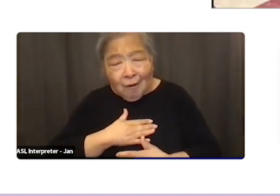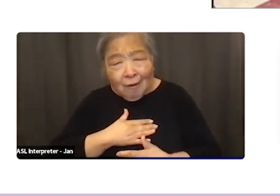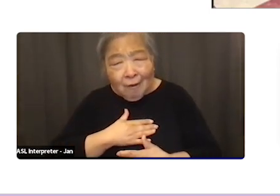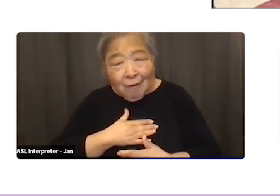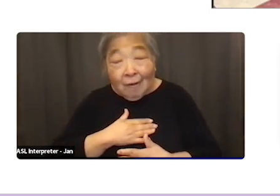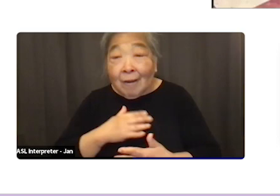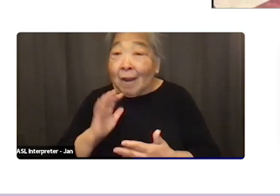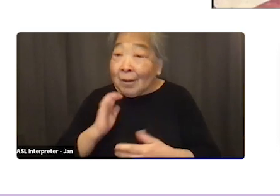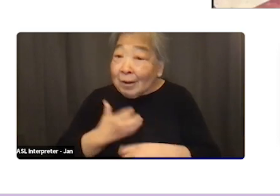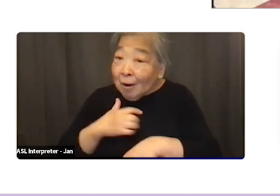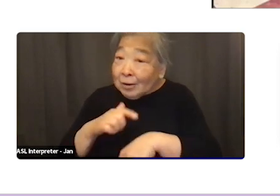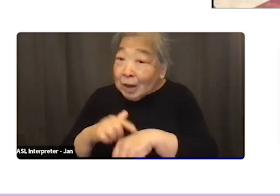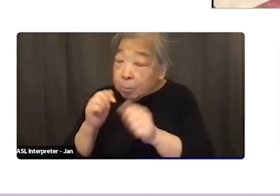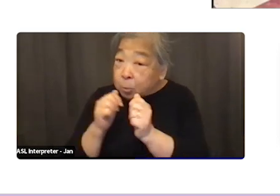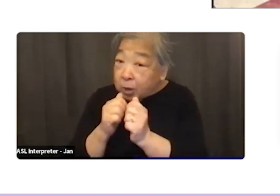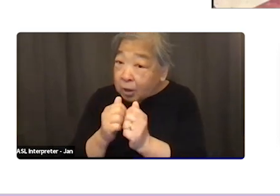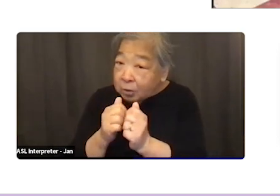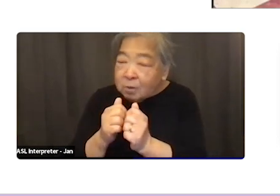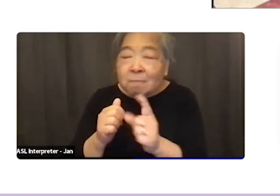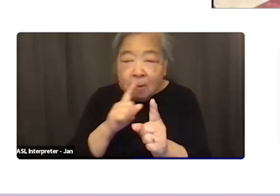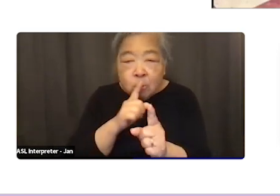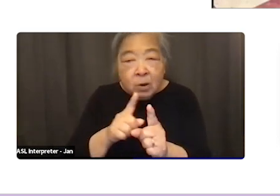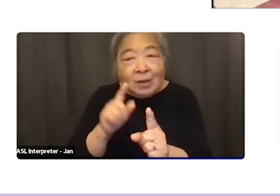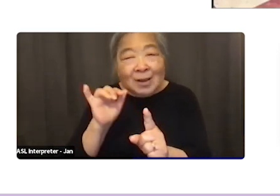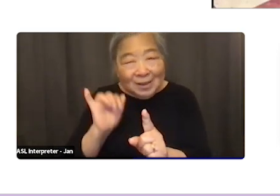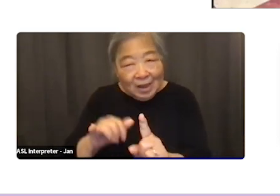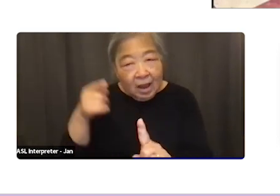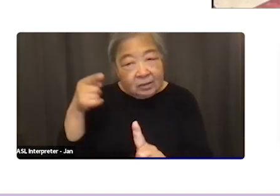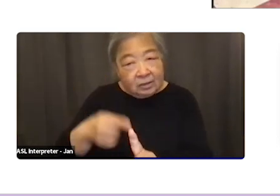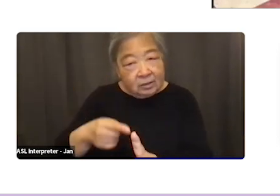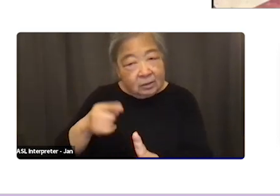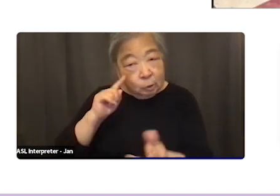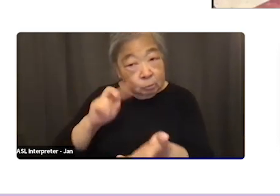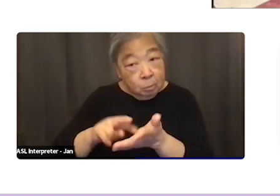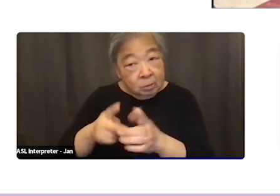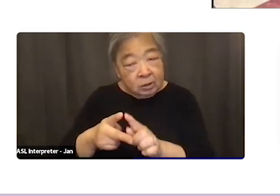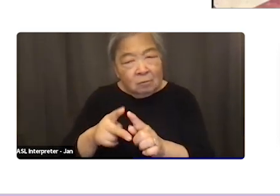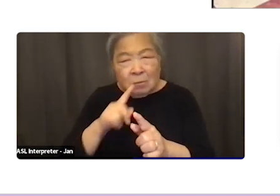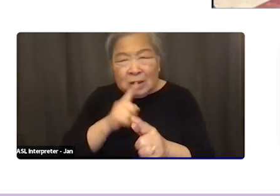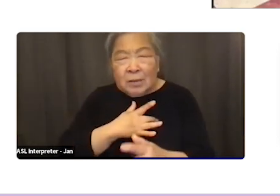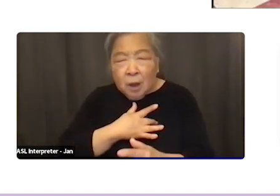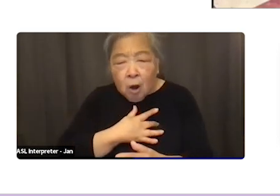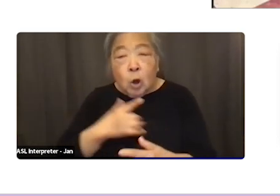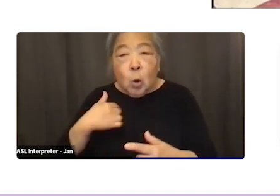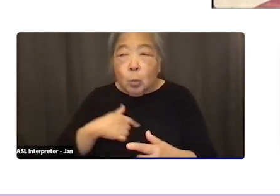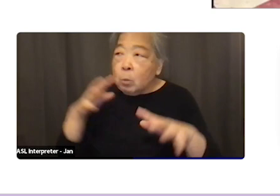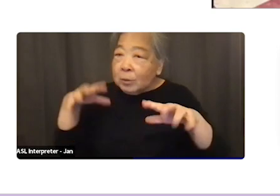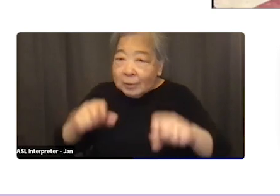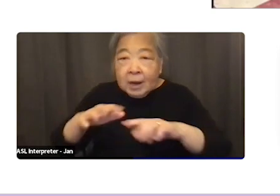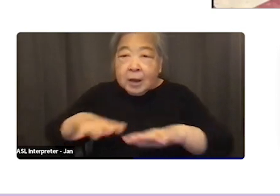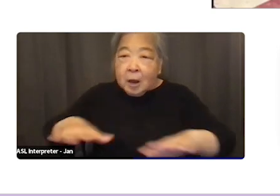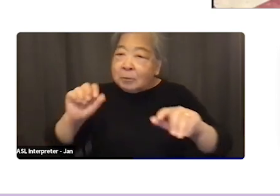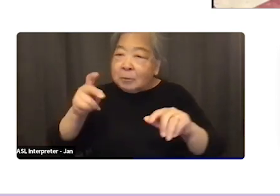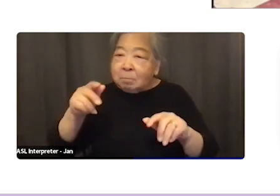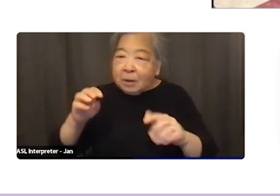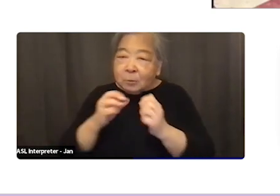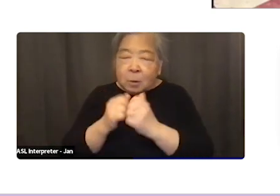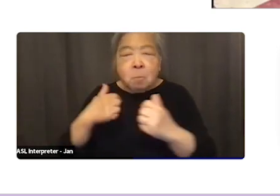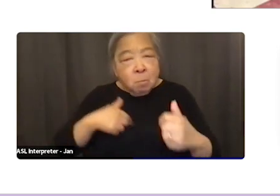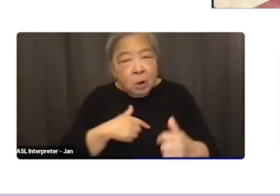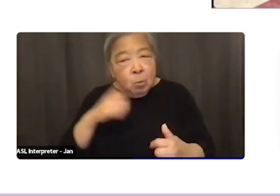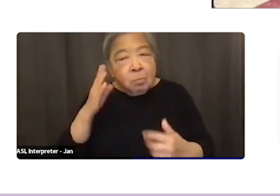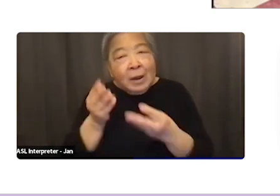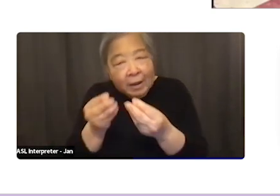our time together is really going to be about at its essence. We're going to take up space together, be in